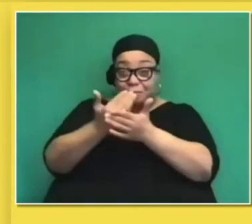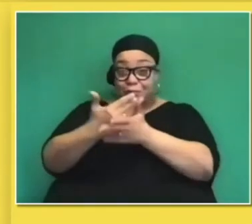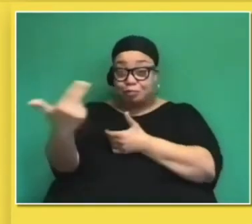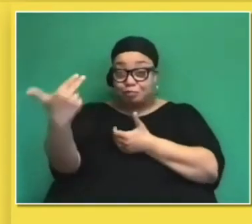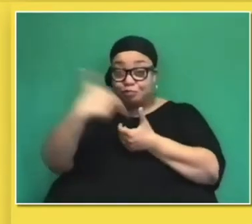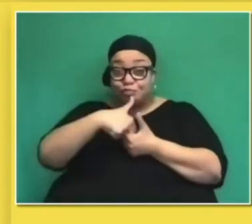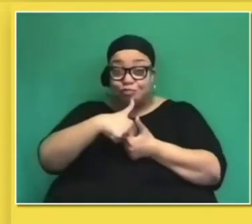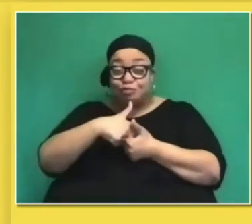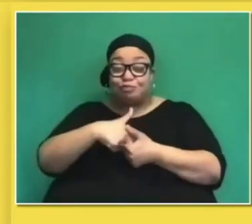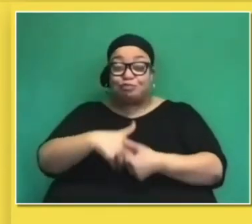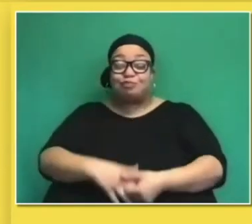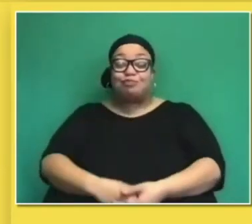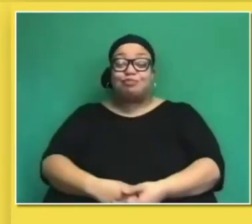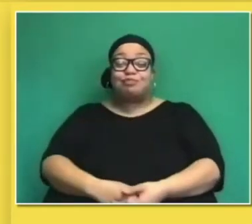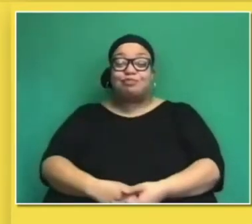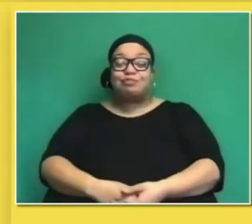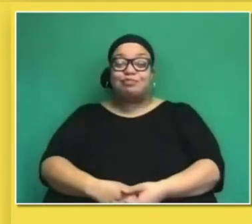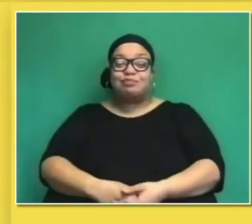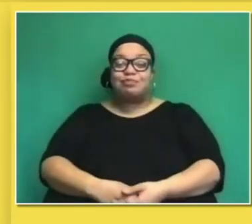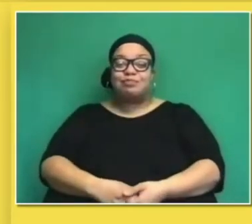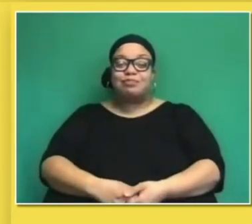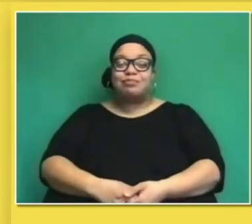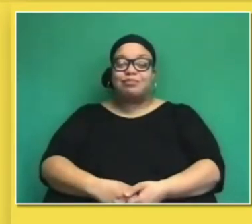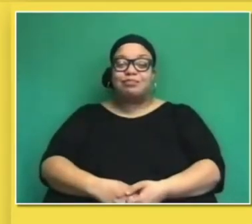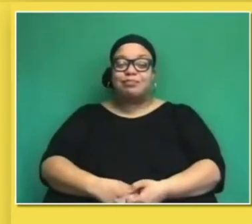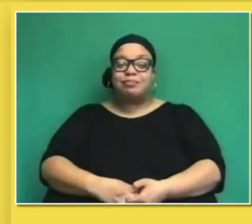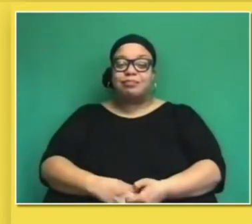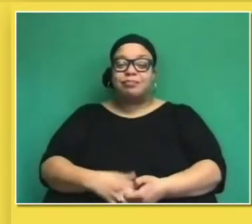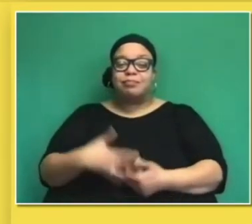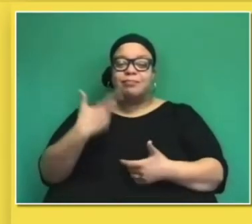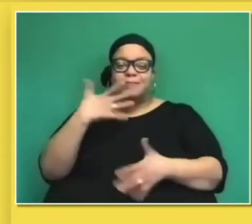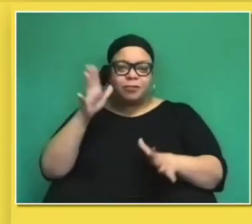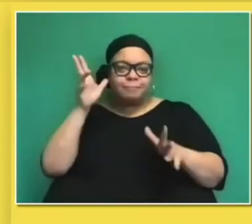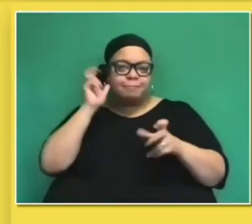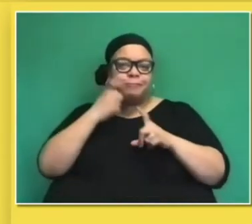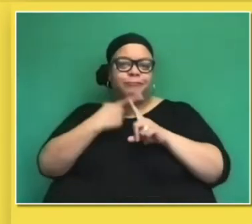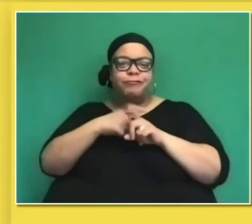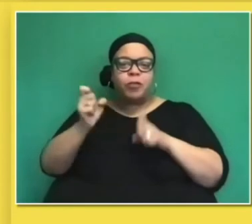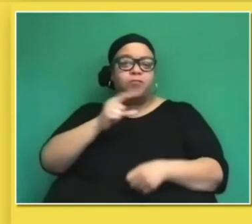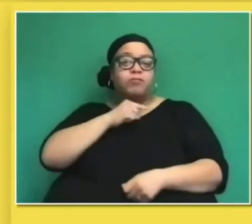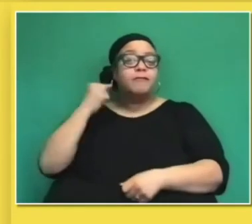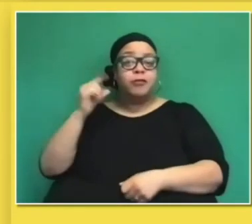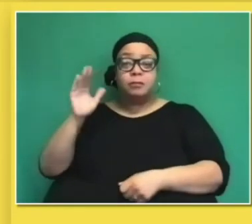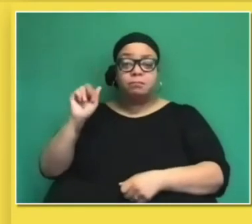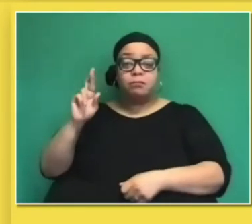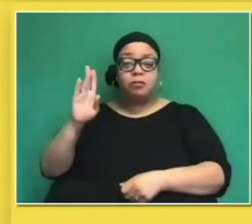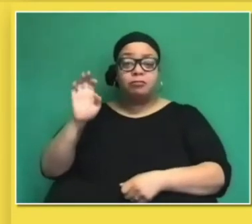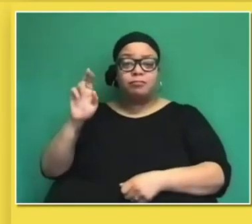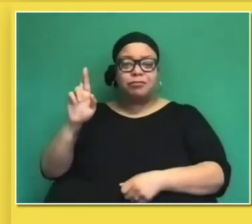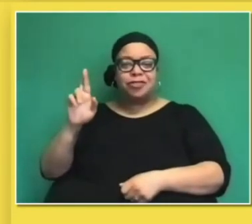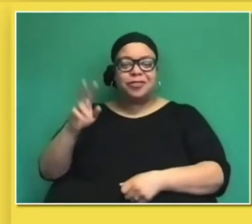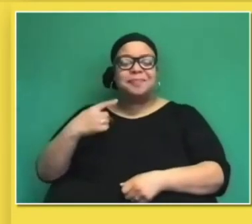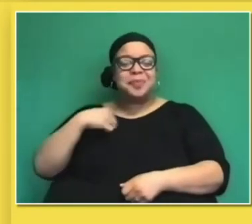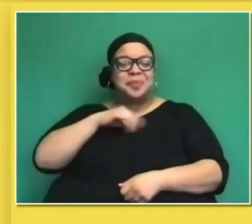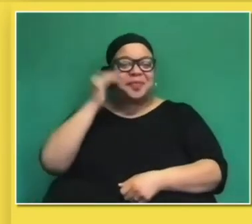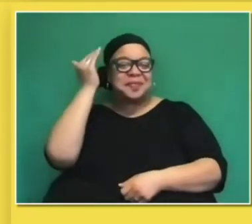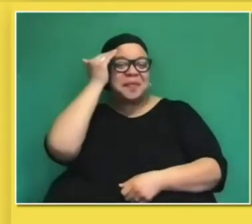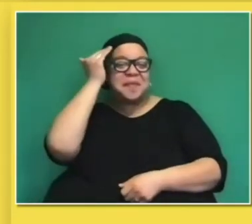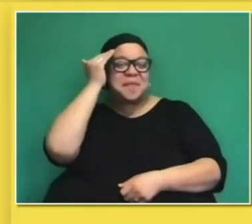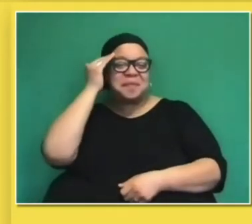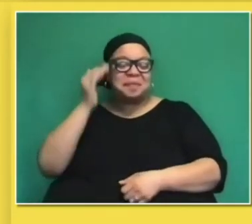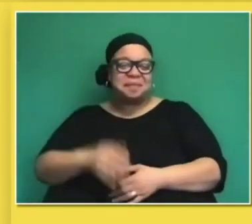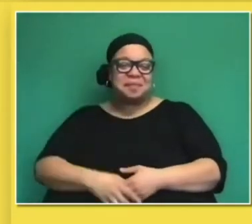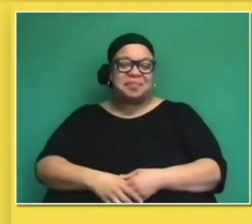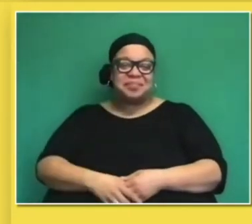As we heard from Reverend Barber, we know that the fight continues. We